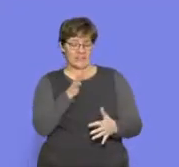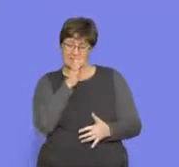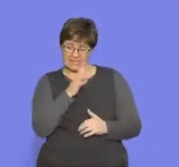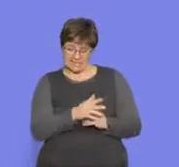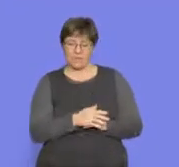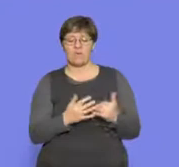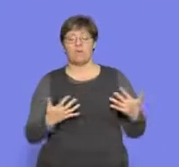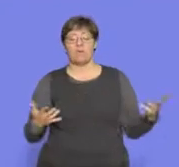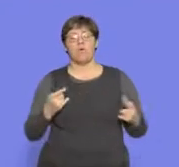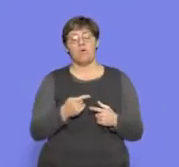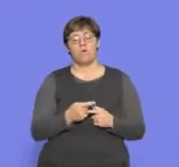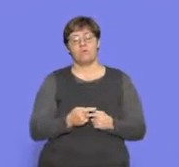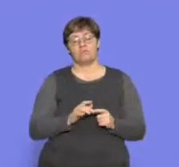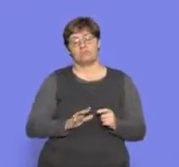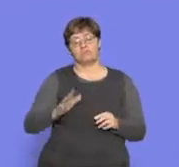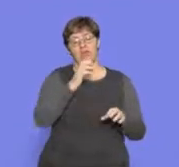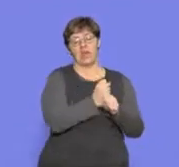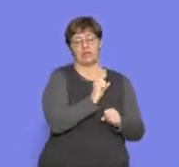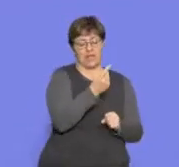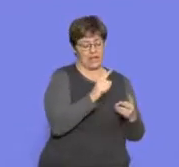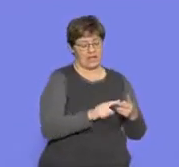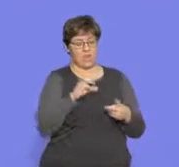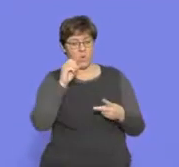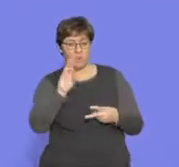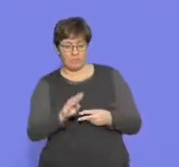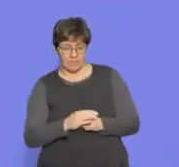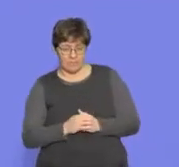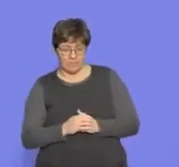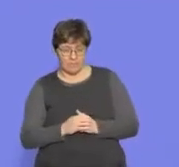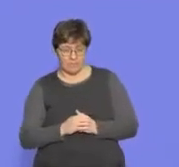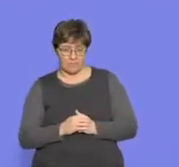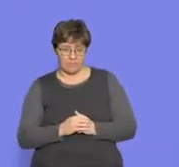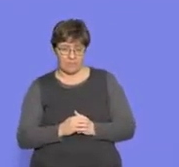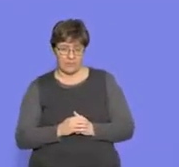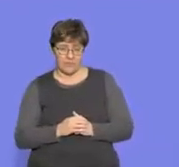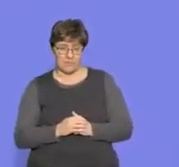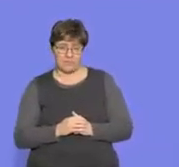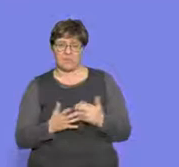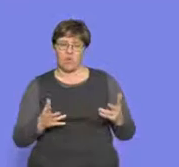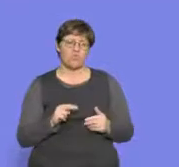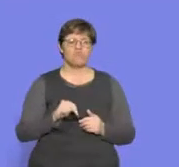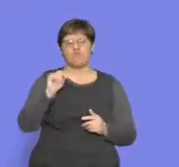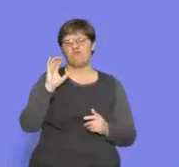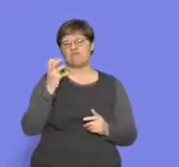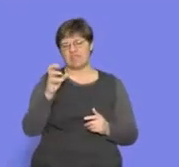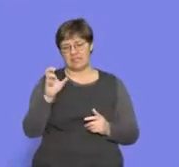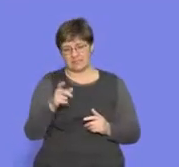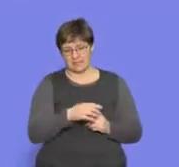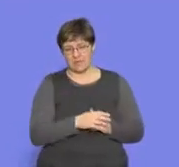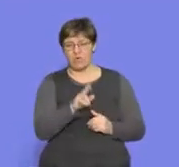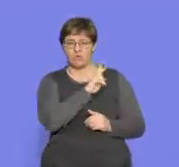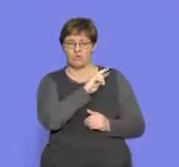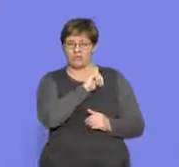that are typically found along, this would be Gauteng and the southern parts or the northern parts of